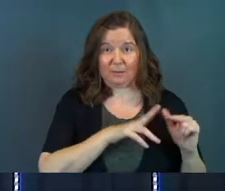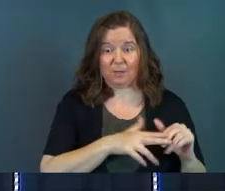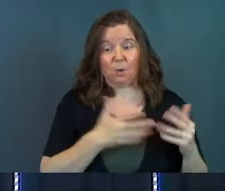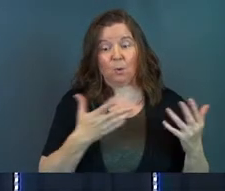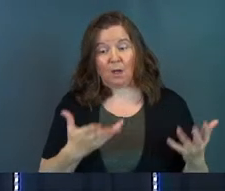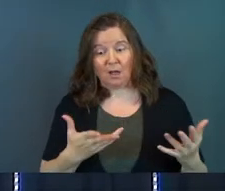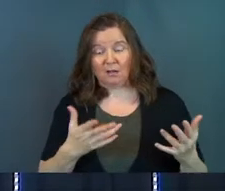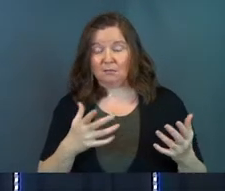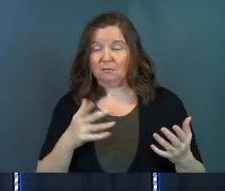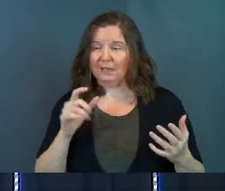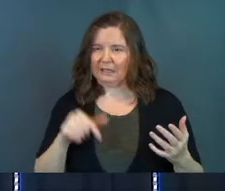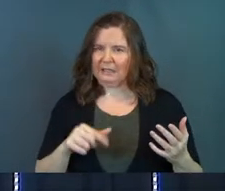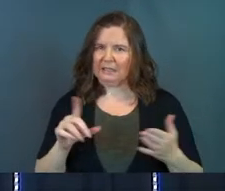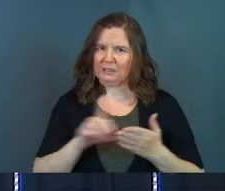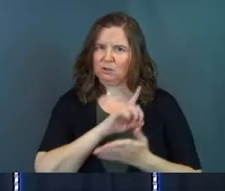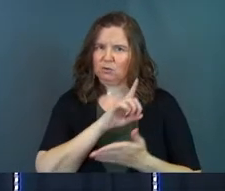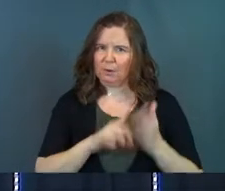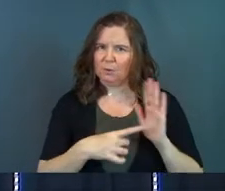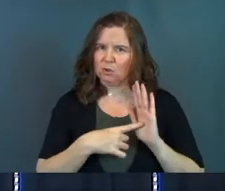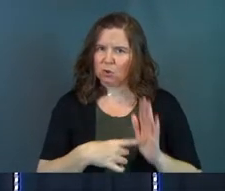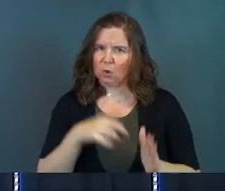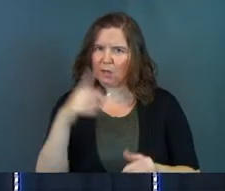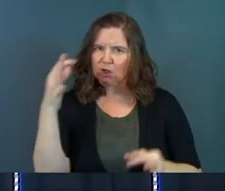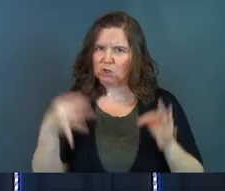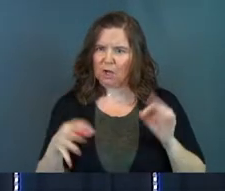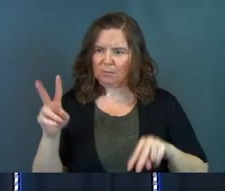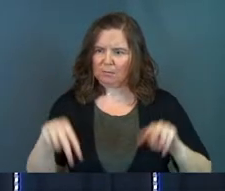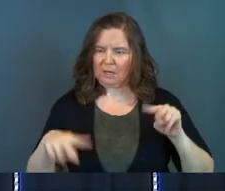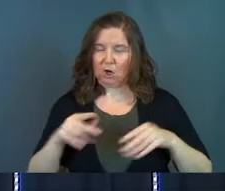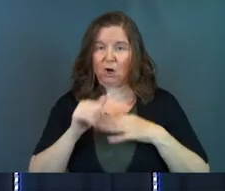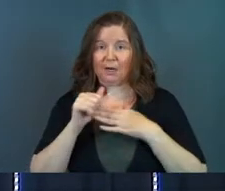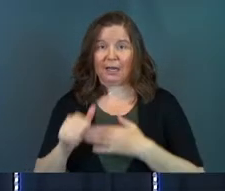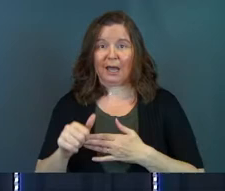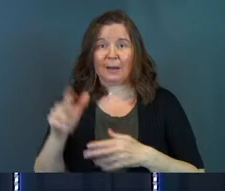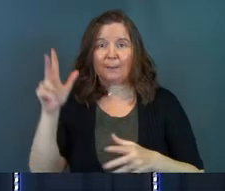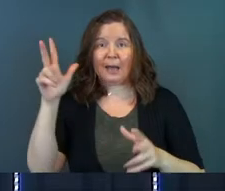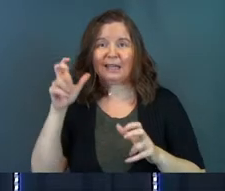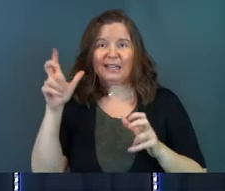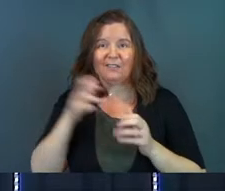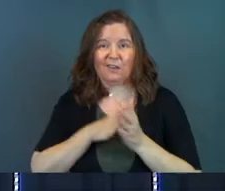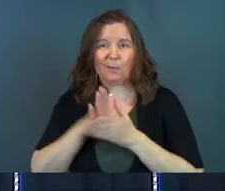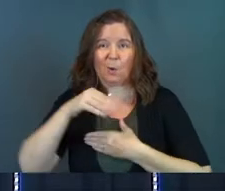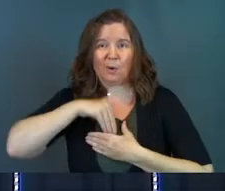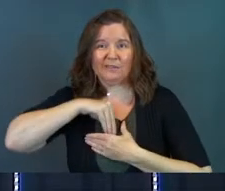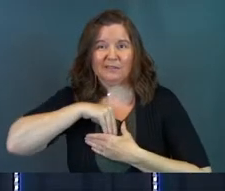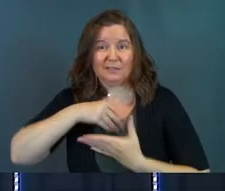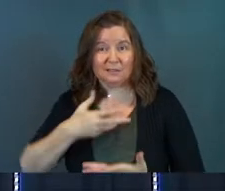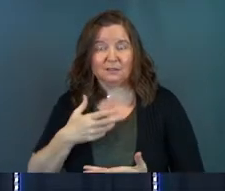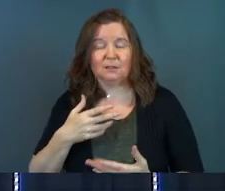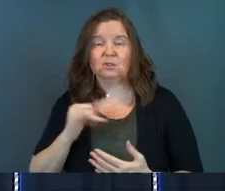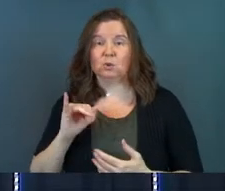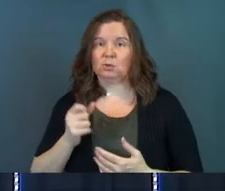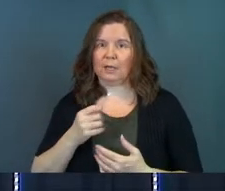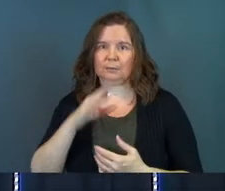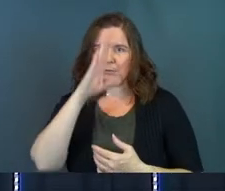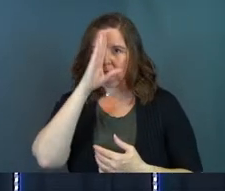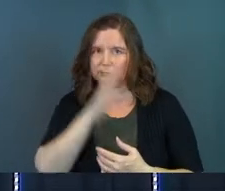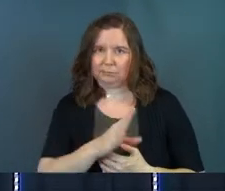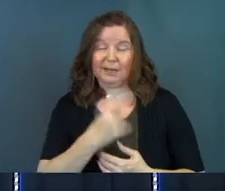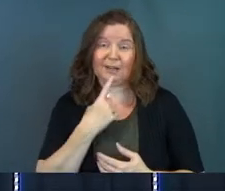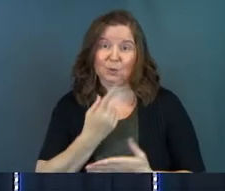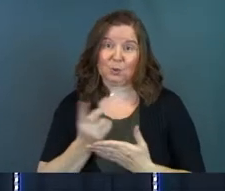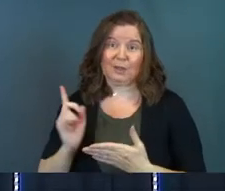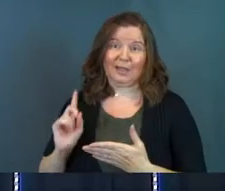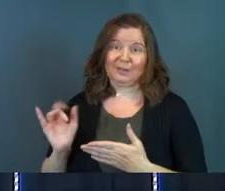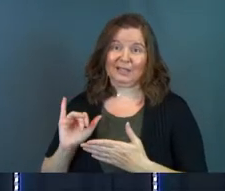well, doesn't this discrimination show that your judgments are guided by evil motives? So James comes right in. I